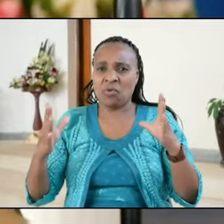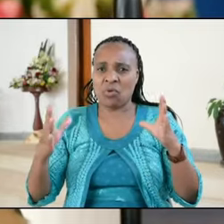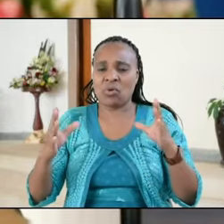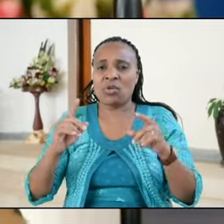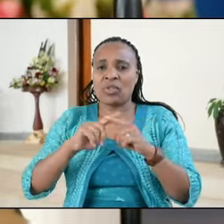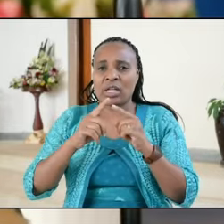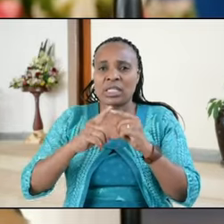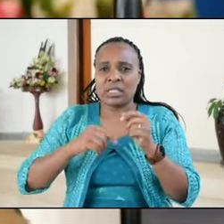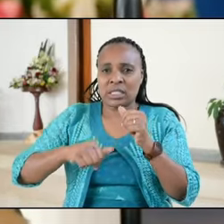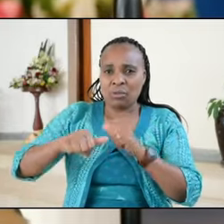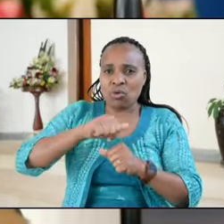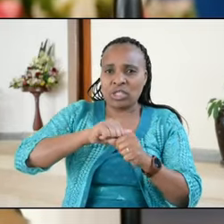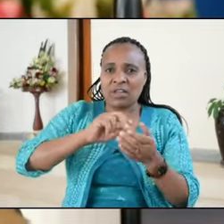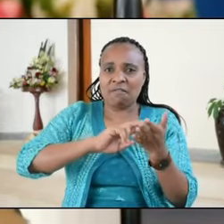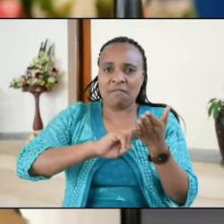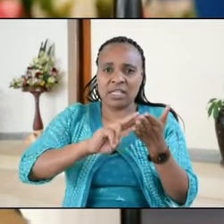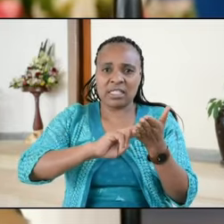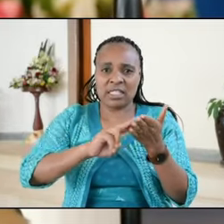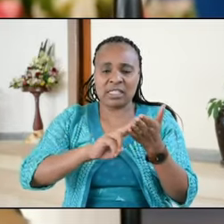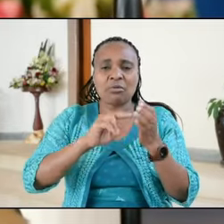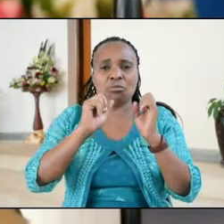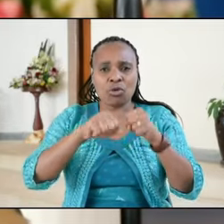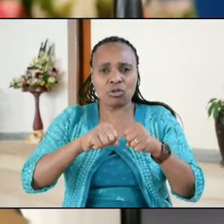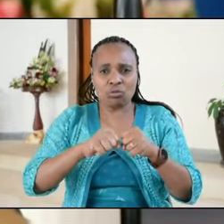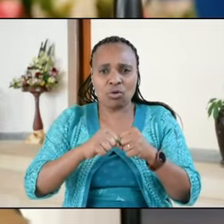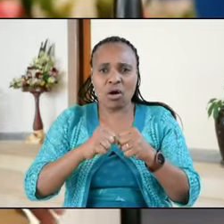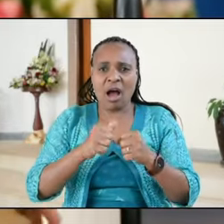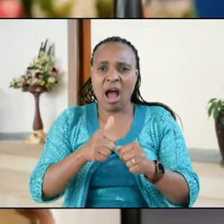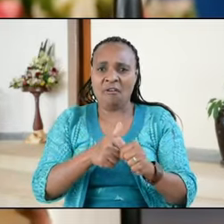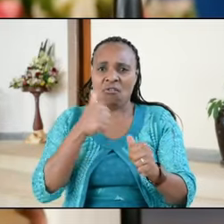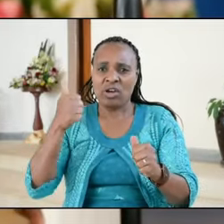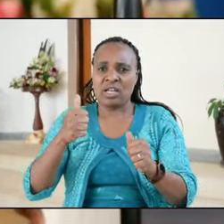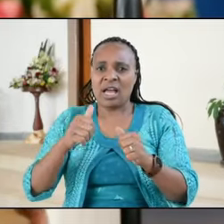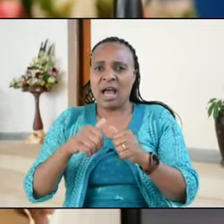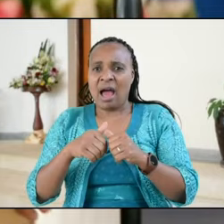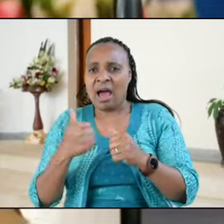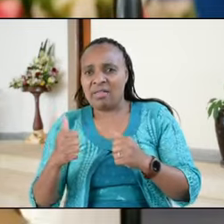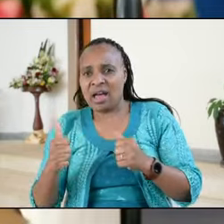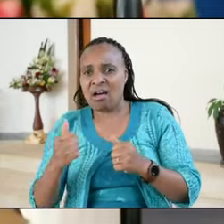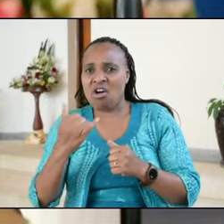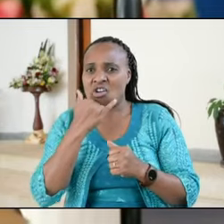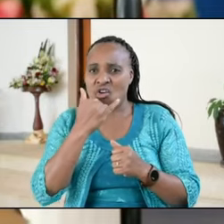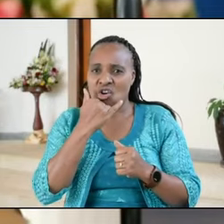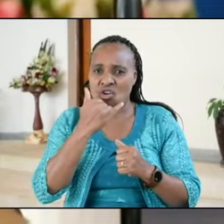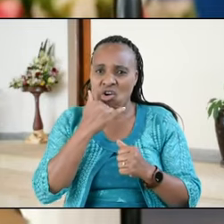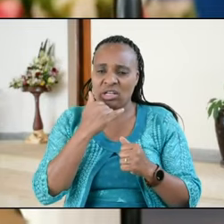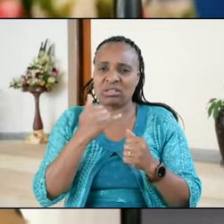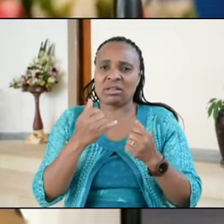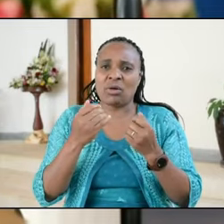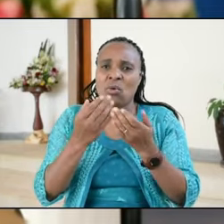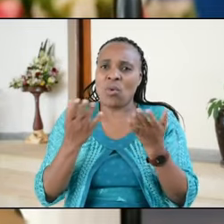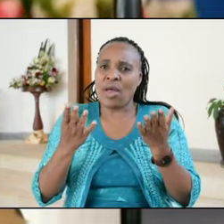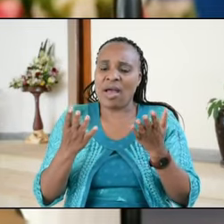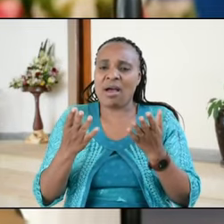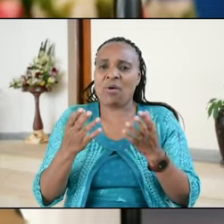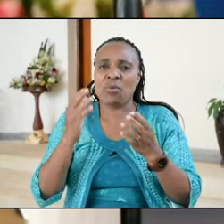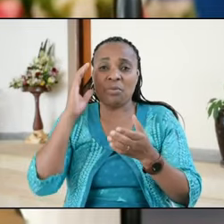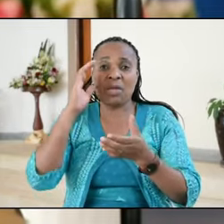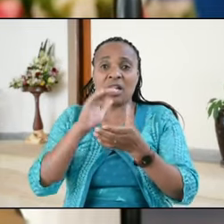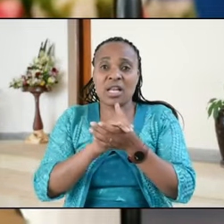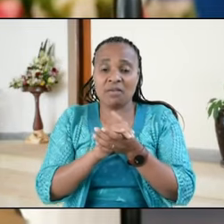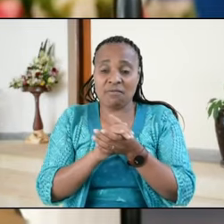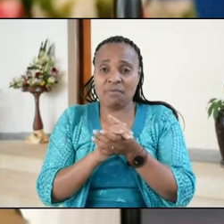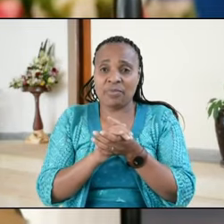around supporting verses, so that we can avoid some of these erroneous teachings like the state of the dead, where we believe